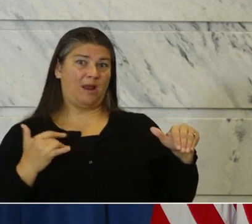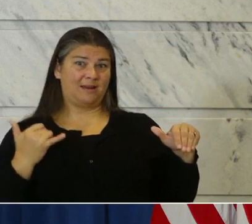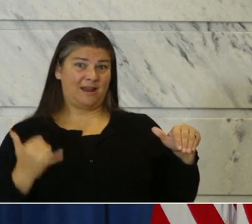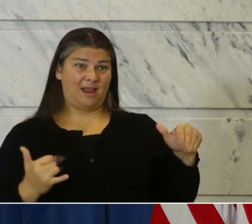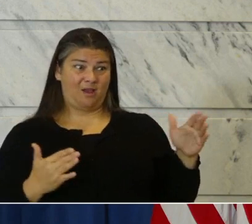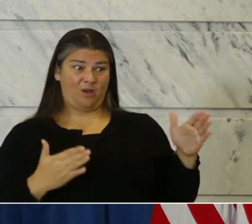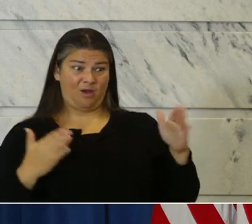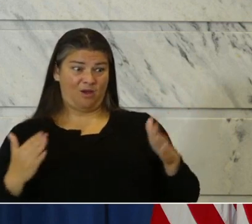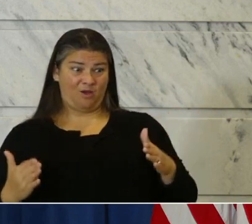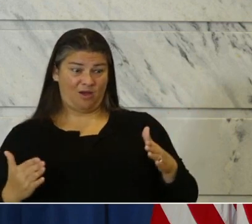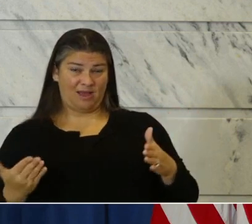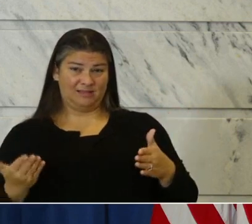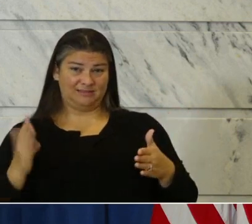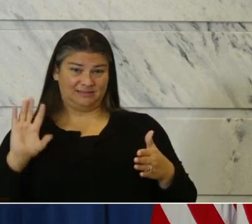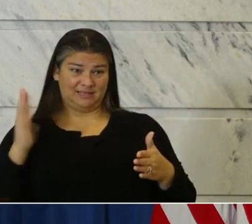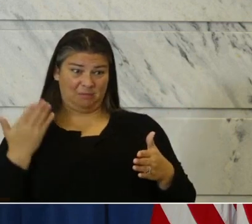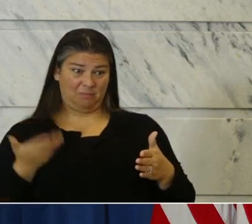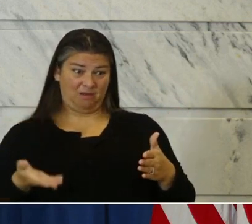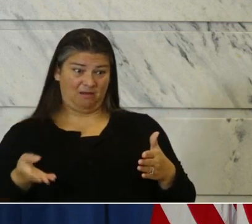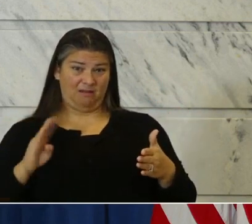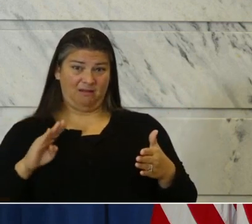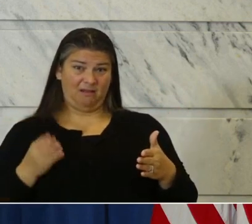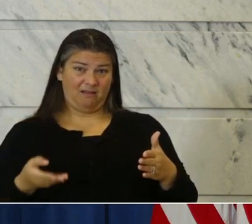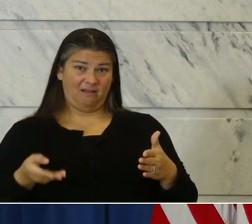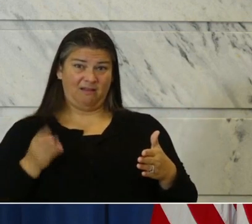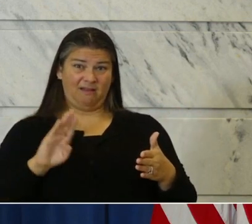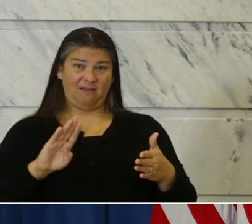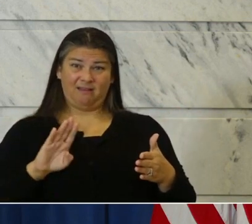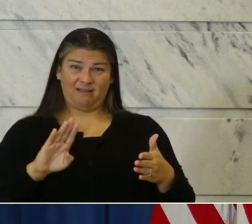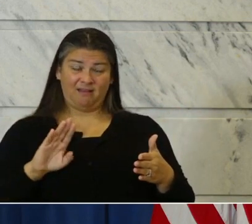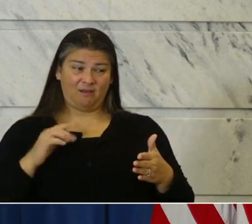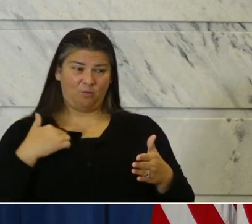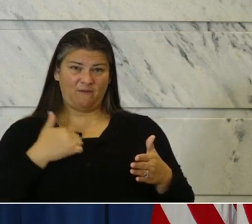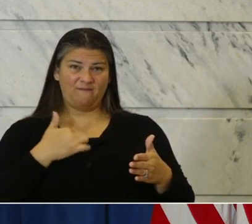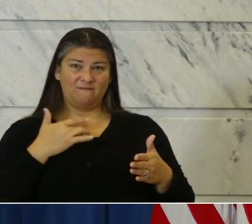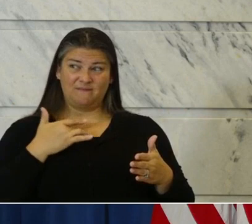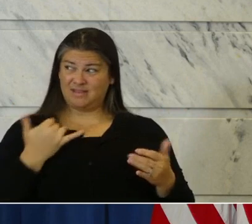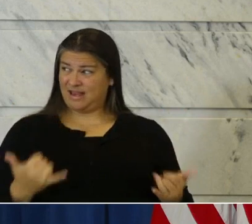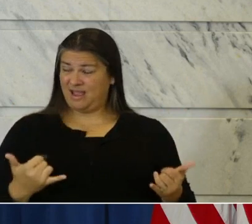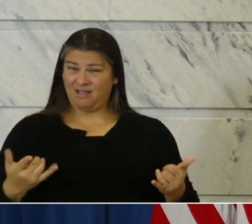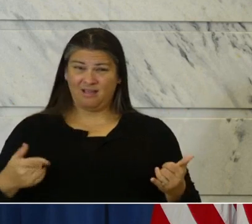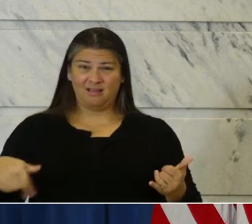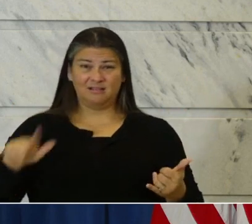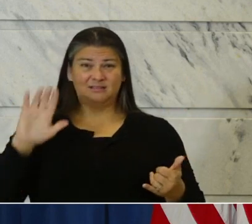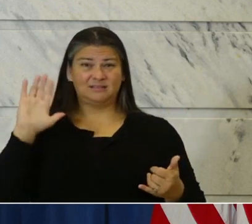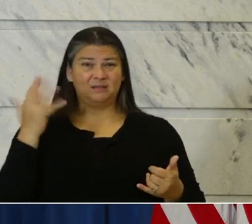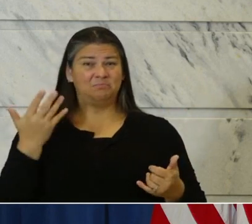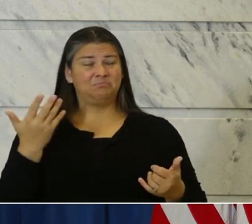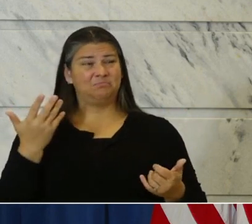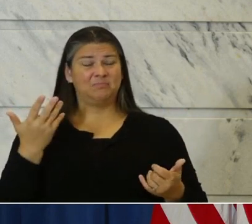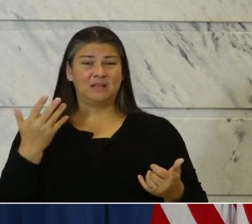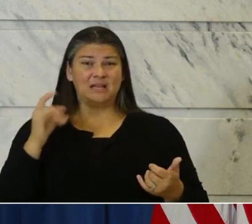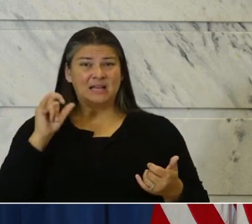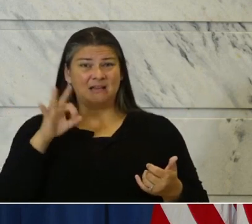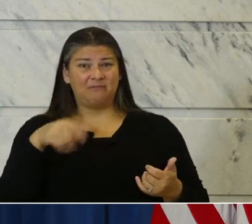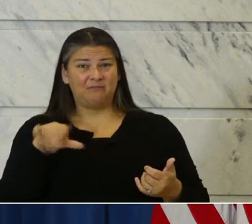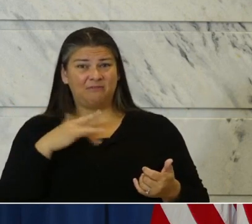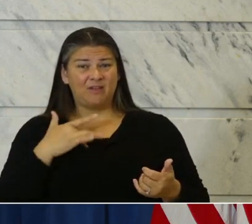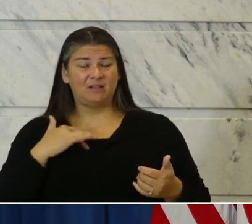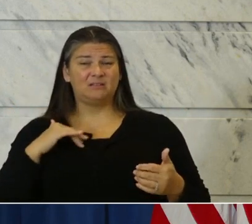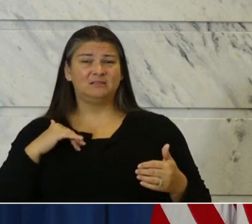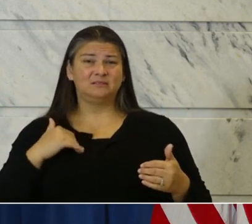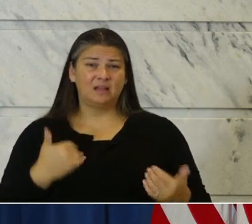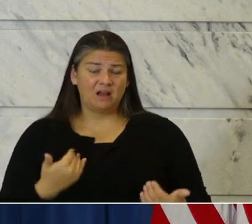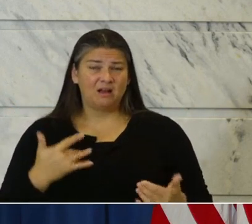out of control again because maybe we're tired. We know the steps that it takes, and I think tomorrow we'll be back again with